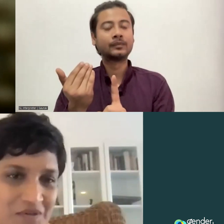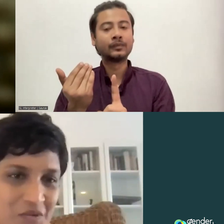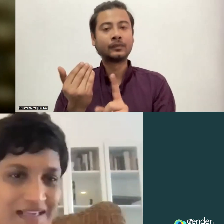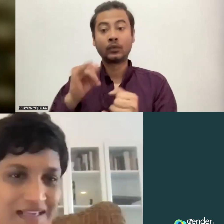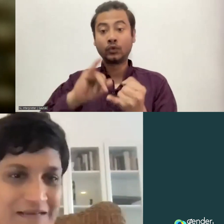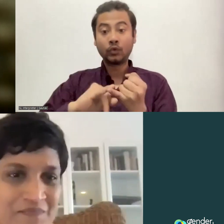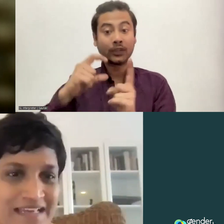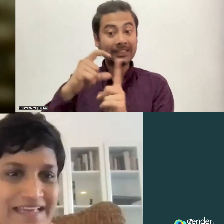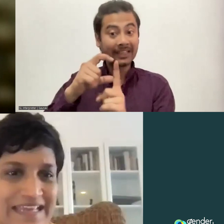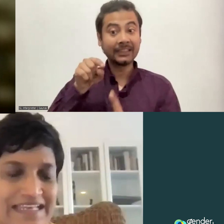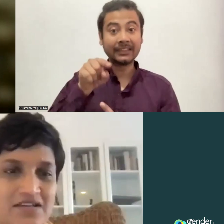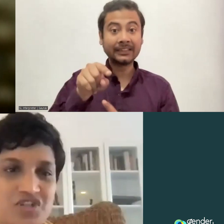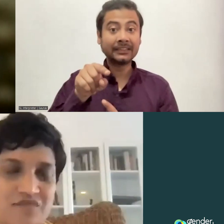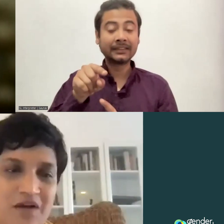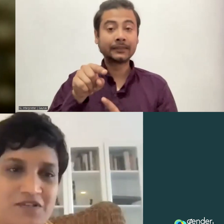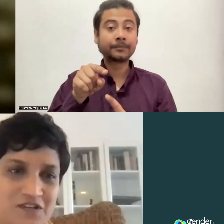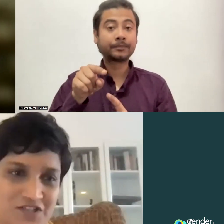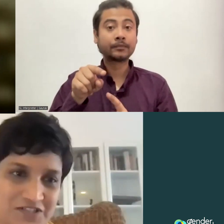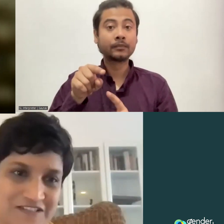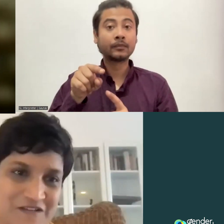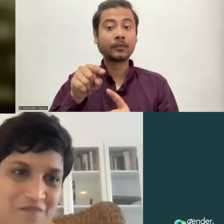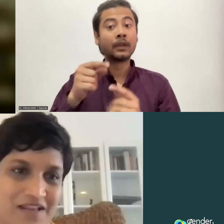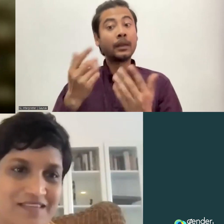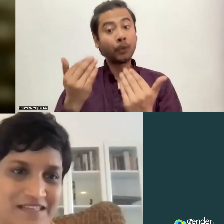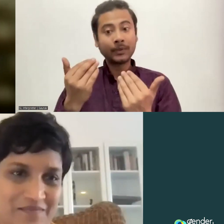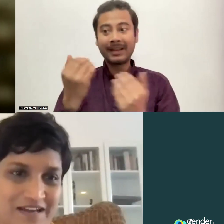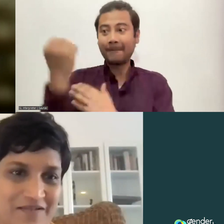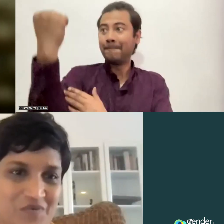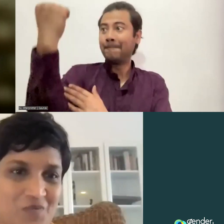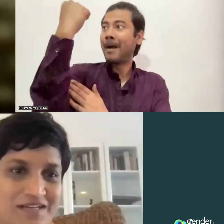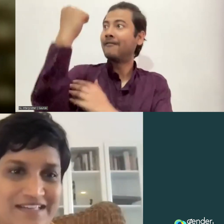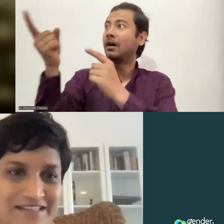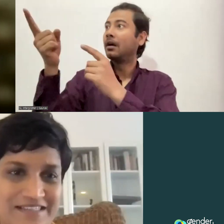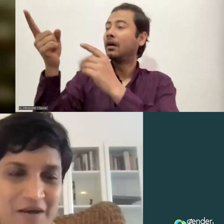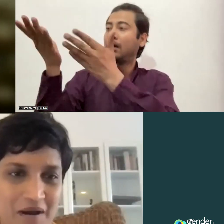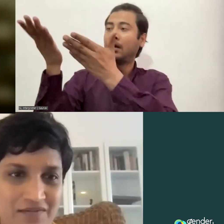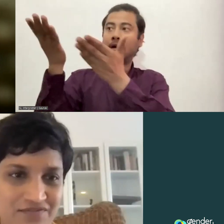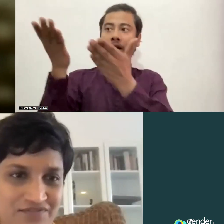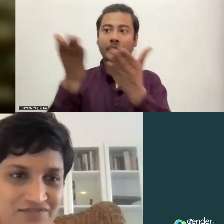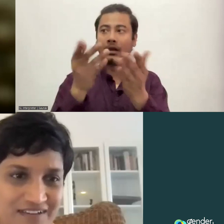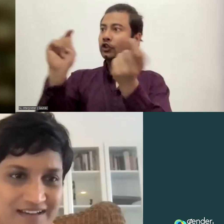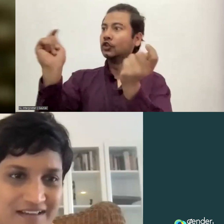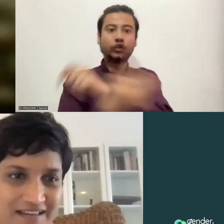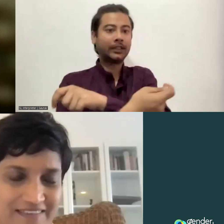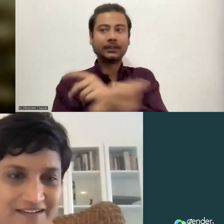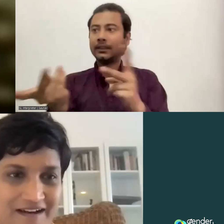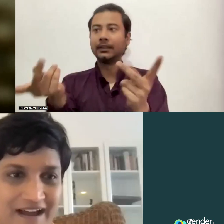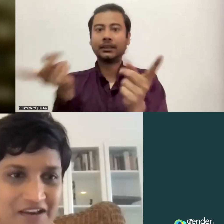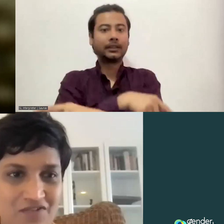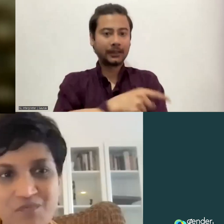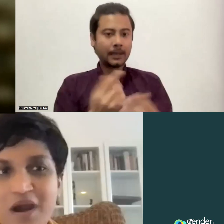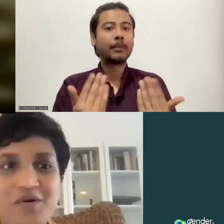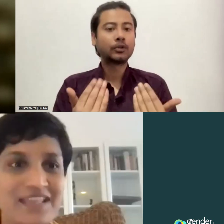using the word quickly, it can shift power structures. But at the same time, nobody is above